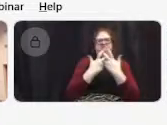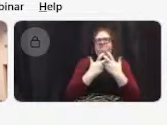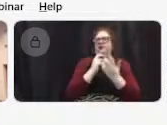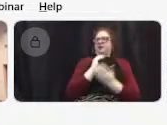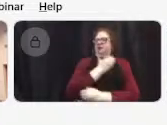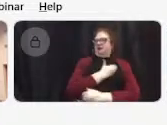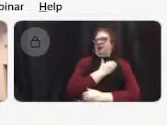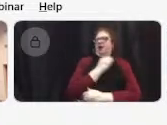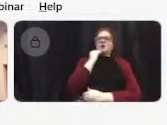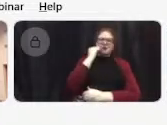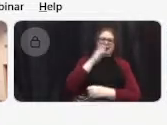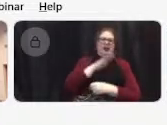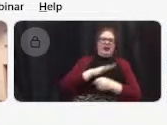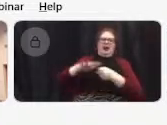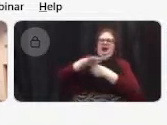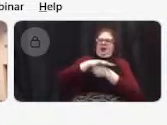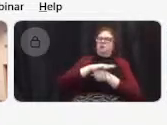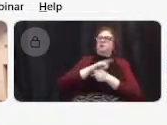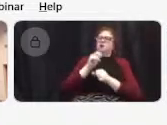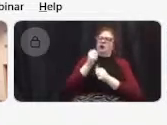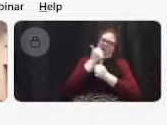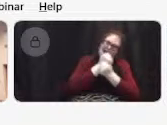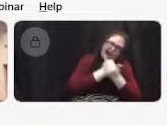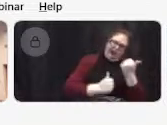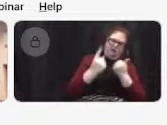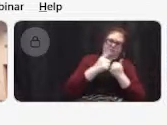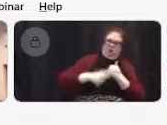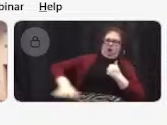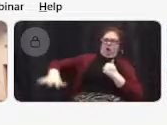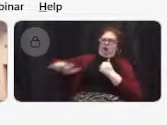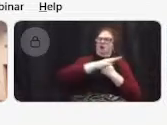get along. The neighbors behind